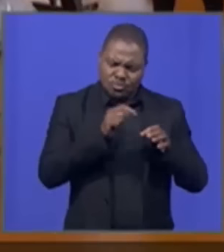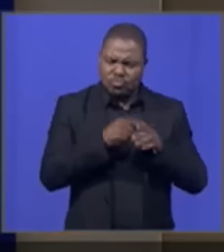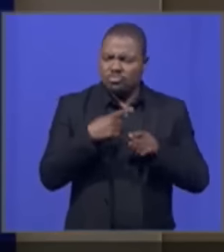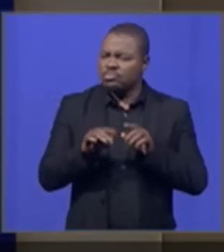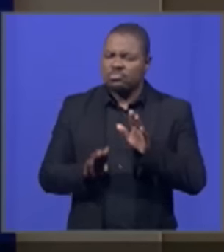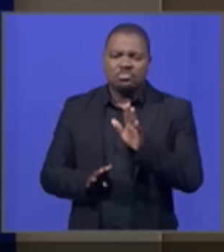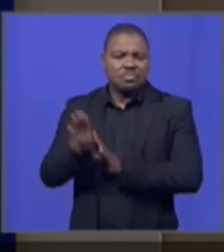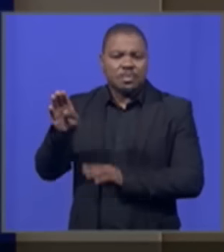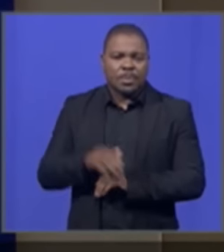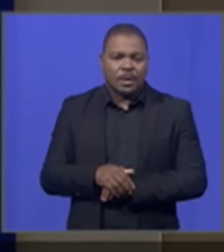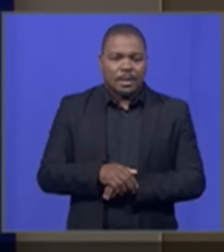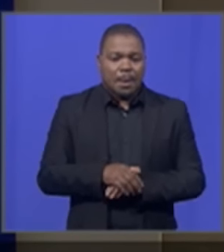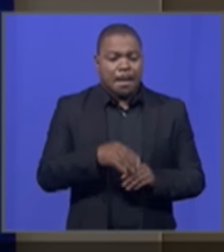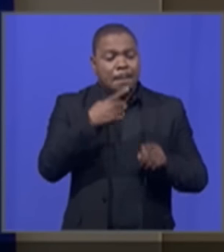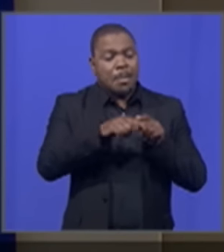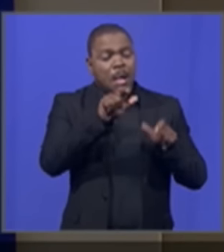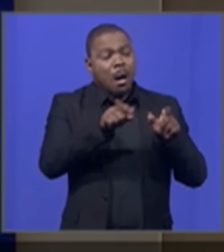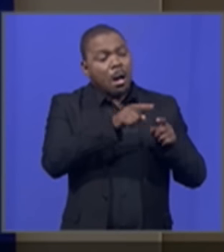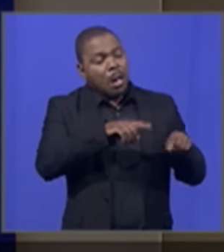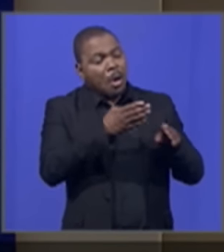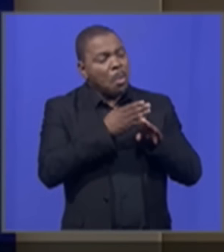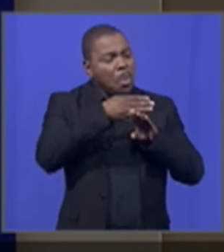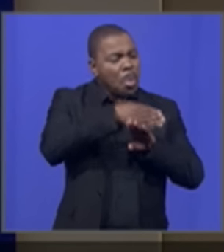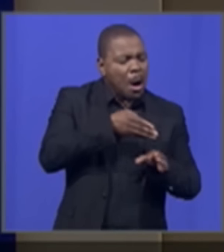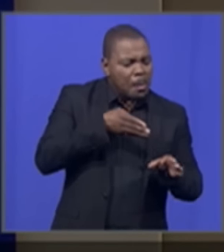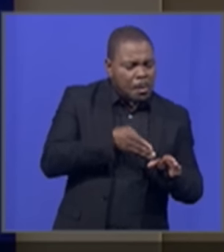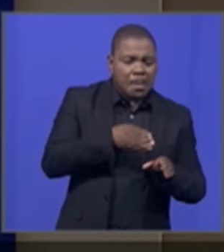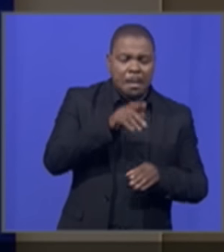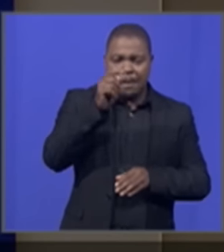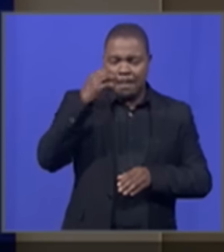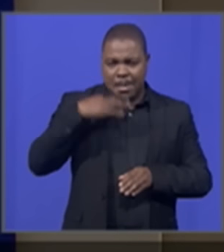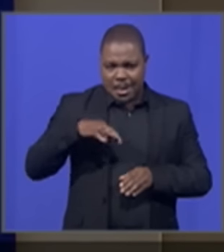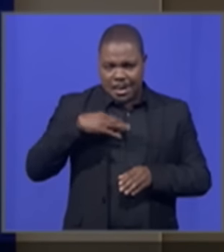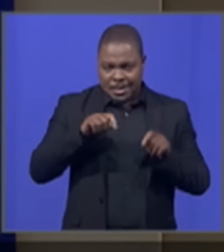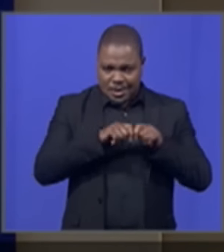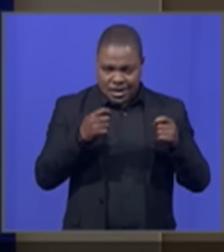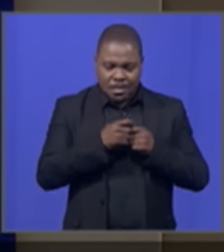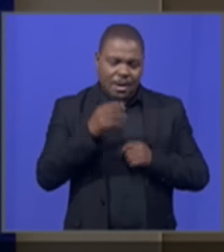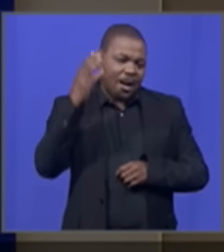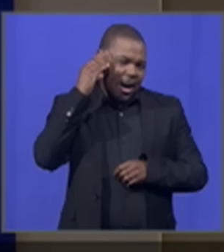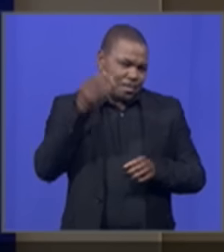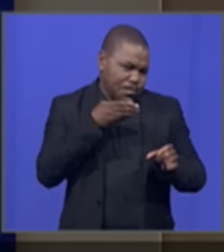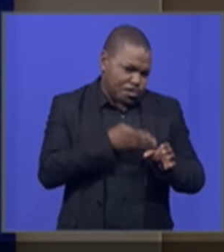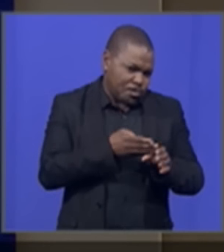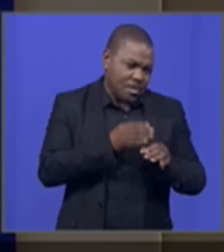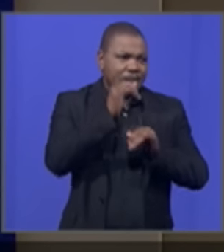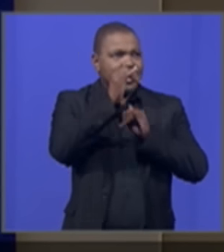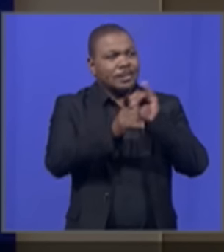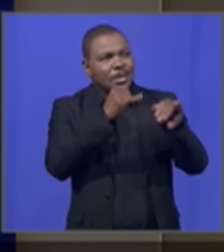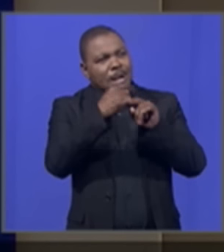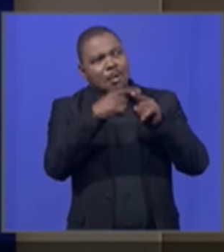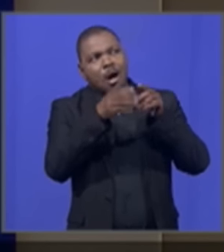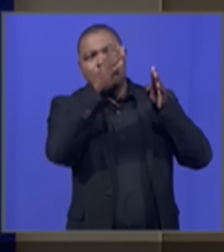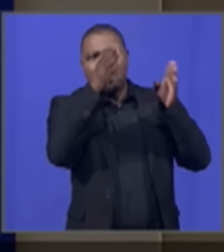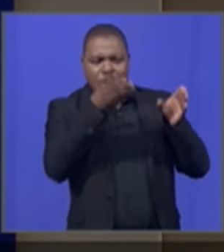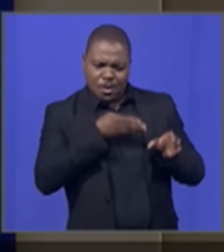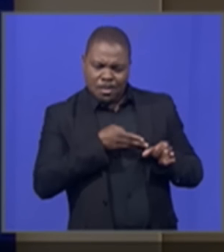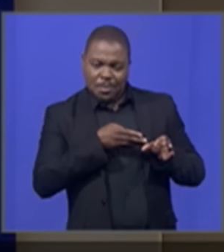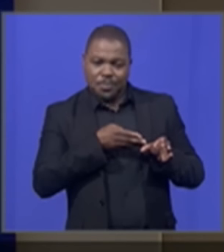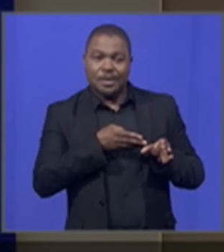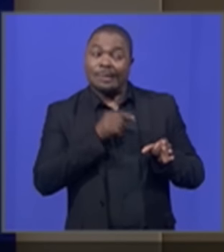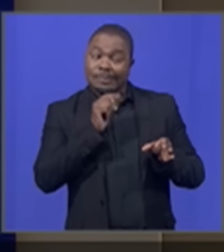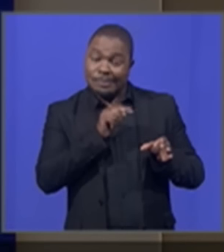got senior players who've been in Banyana for a long time and who've got all the experience, and you've got international players. So that